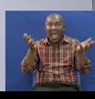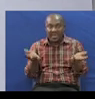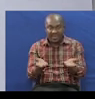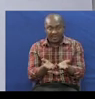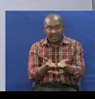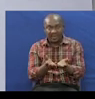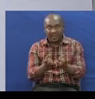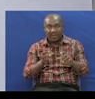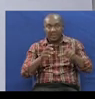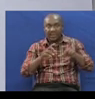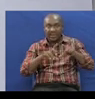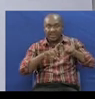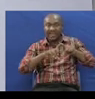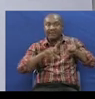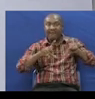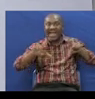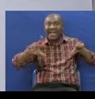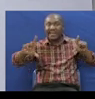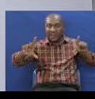Earth is a flattened sphere.